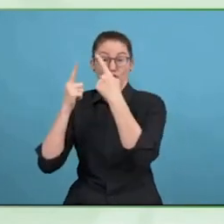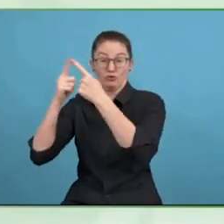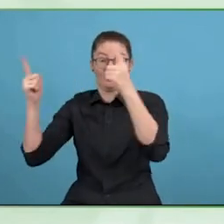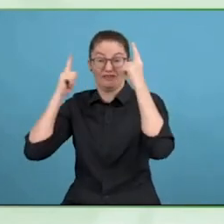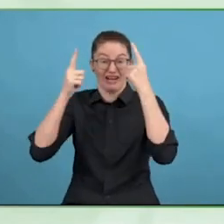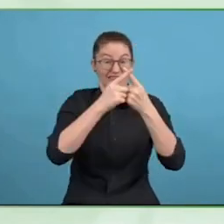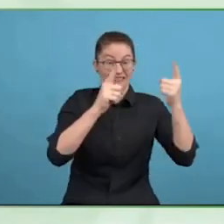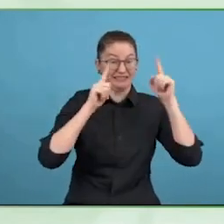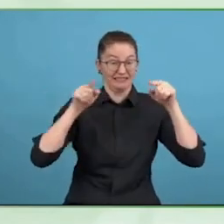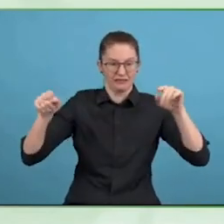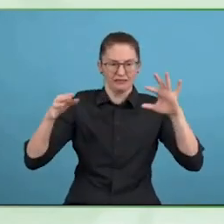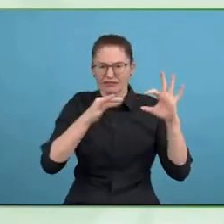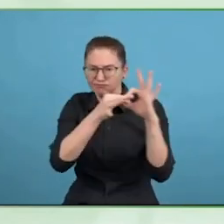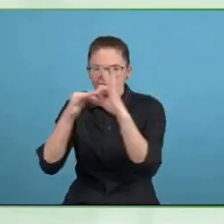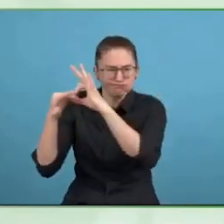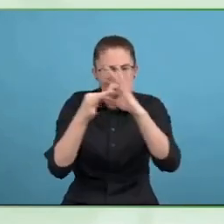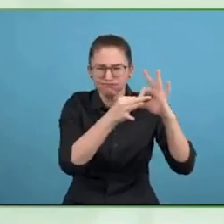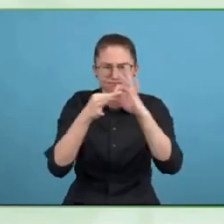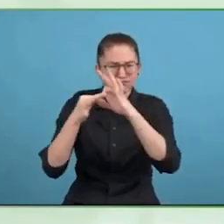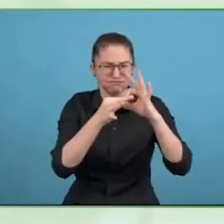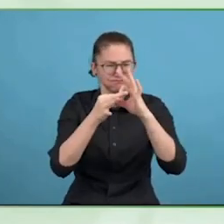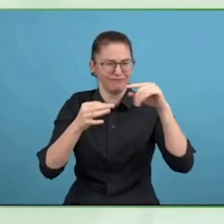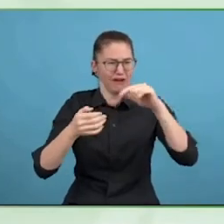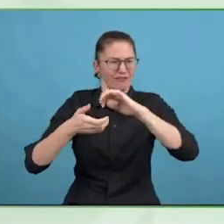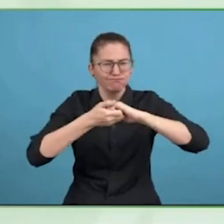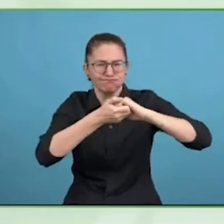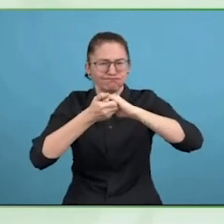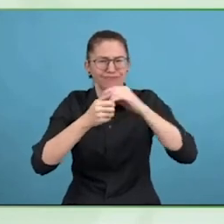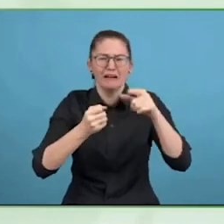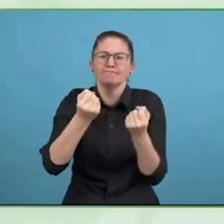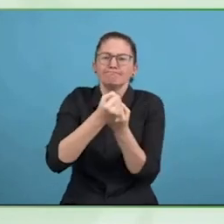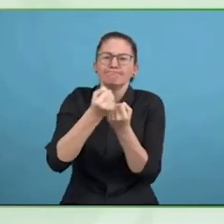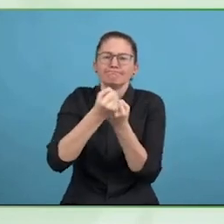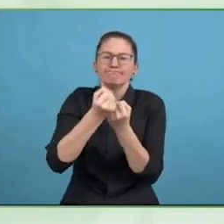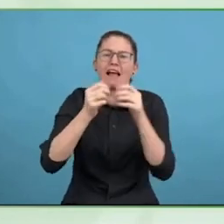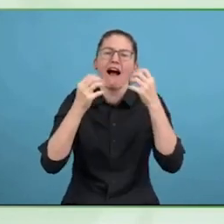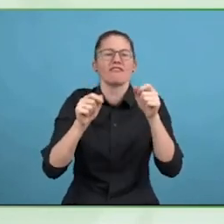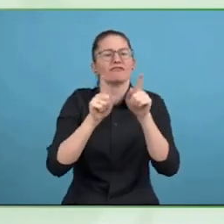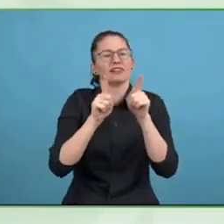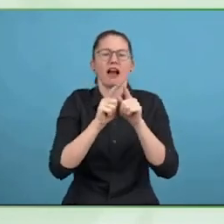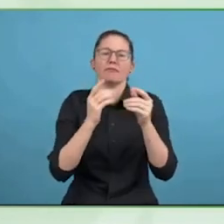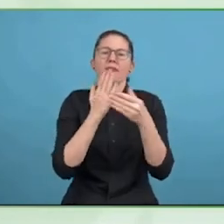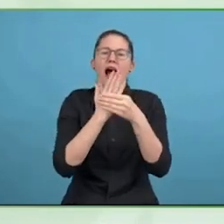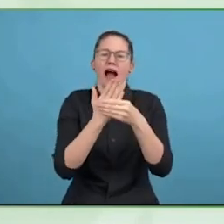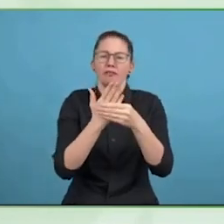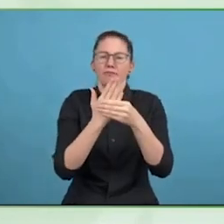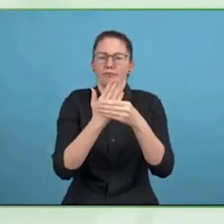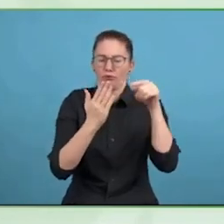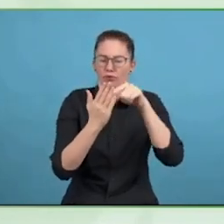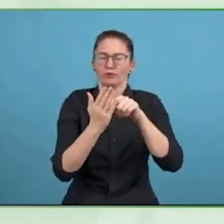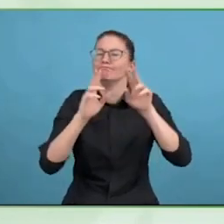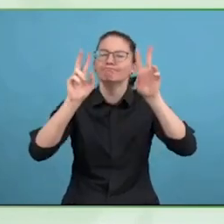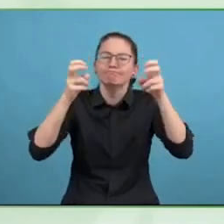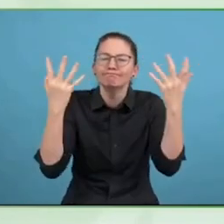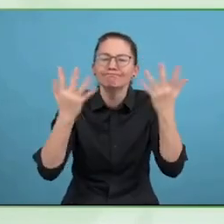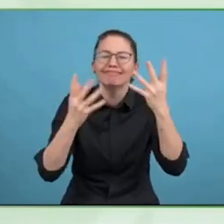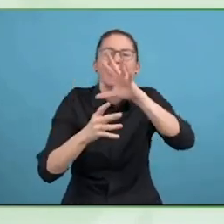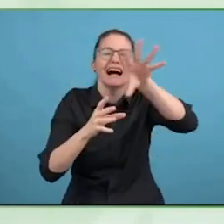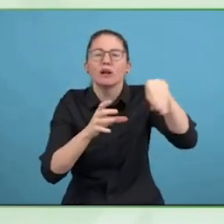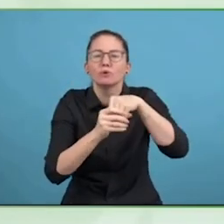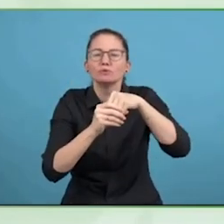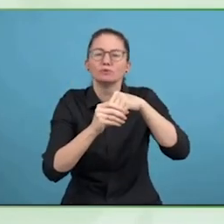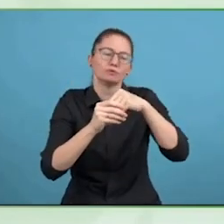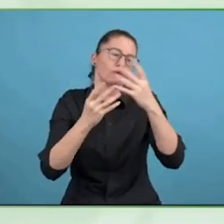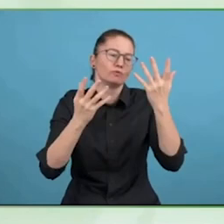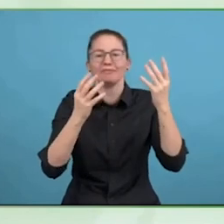them inclusive from an architectural point of view, but also from the organizational setup of